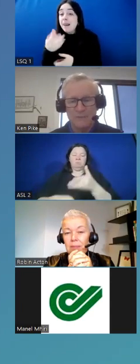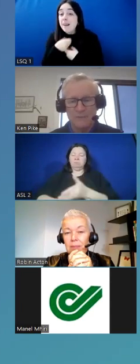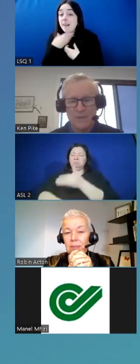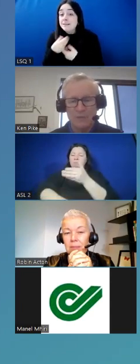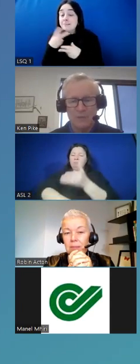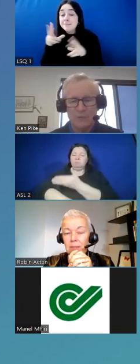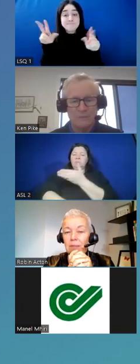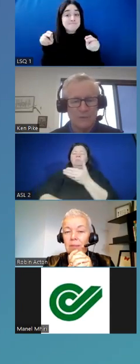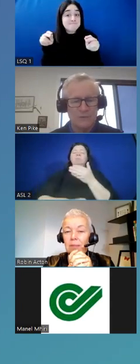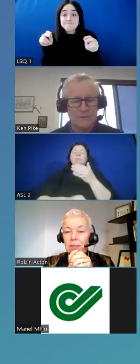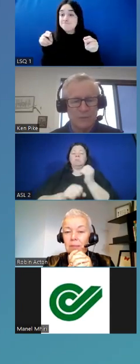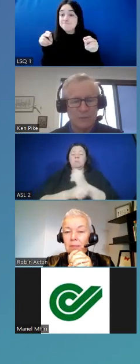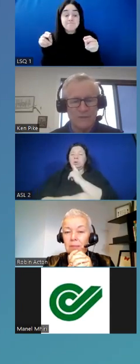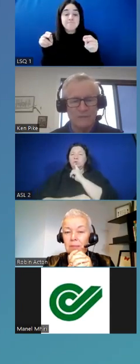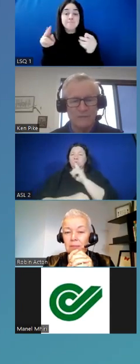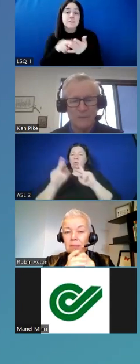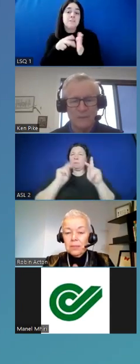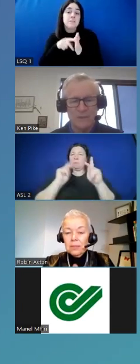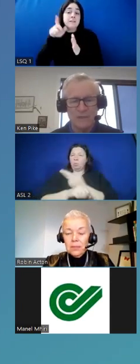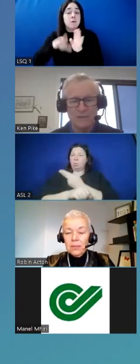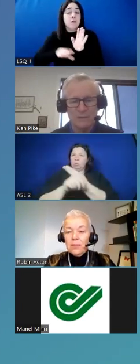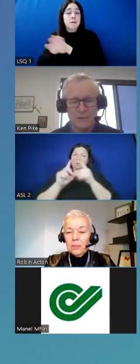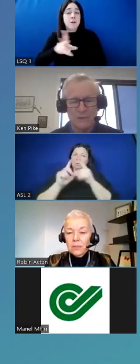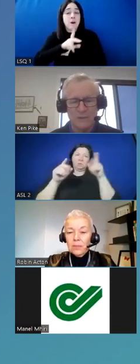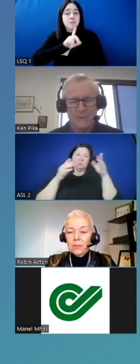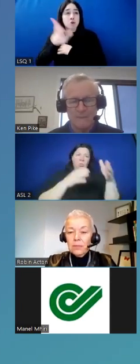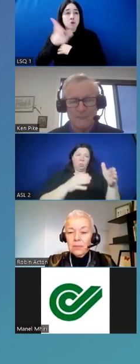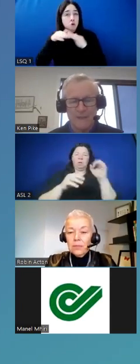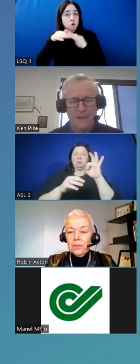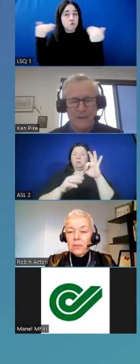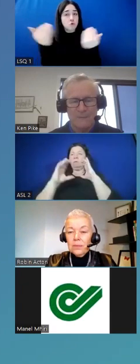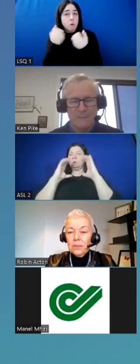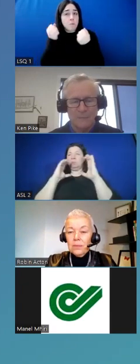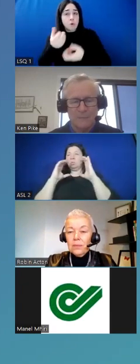ensuring that people who use different ways of communication